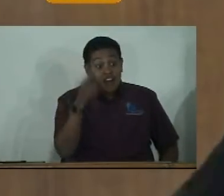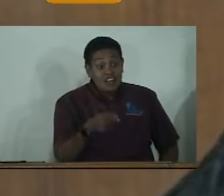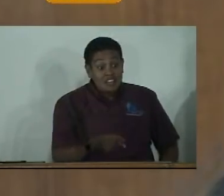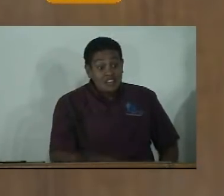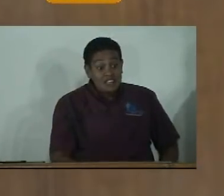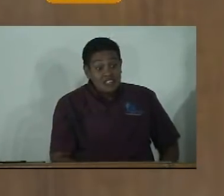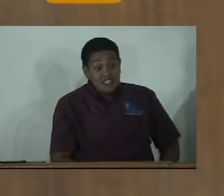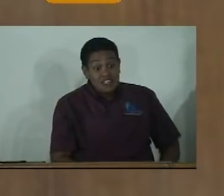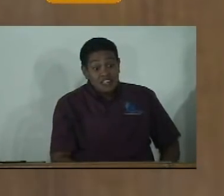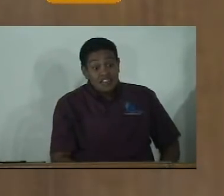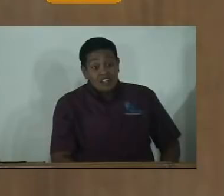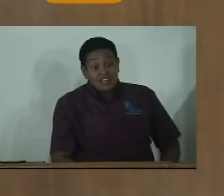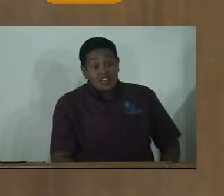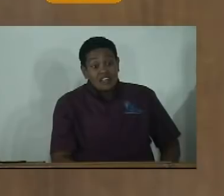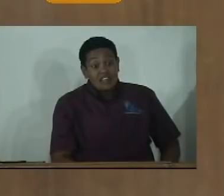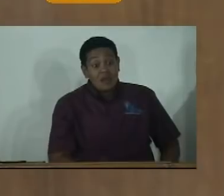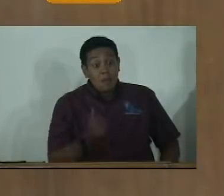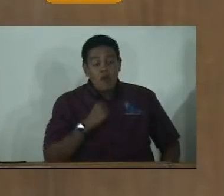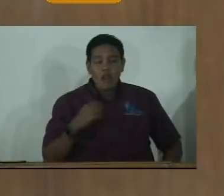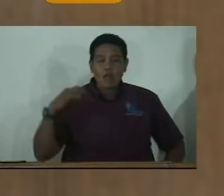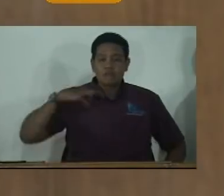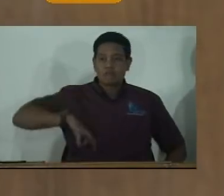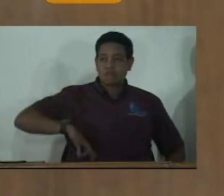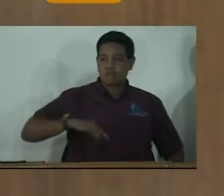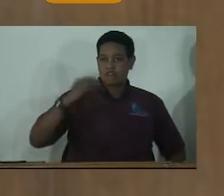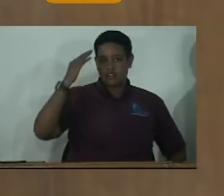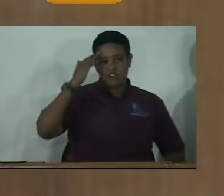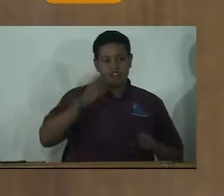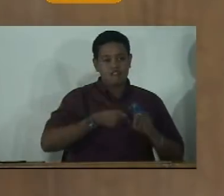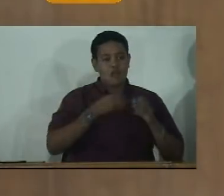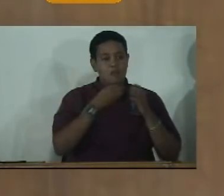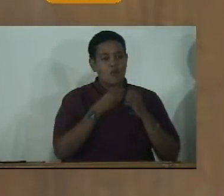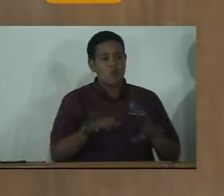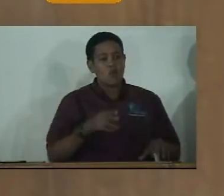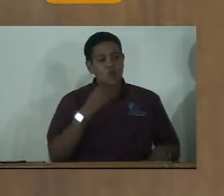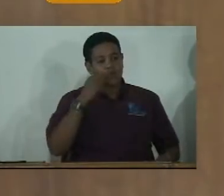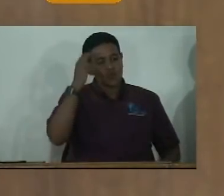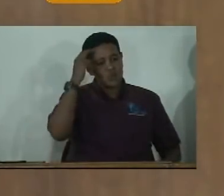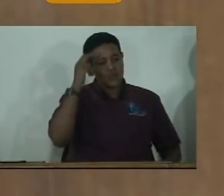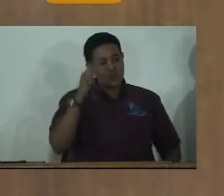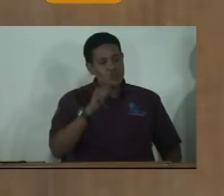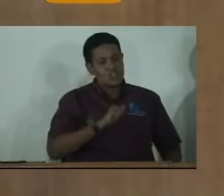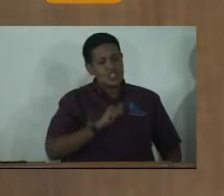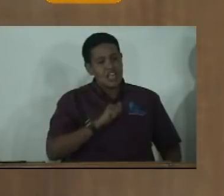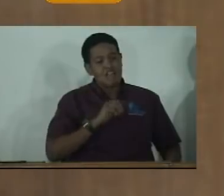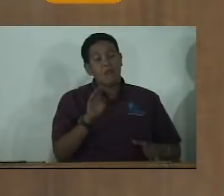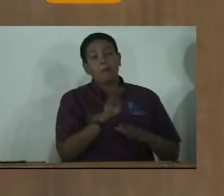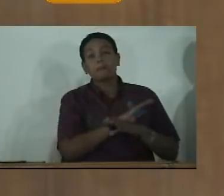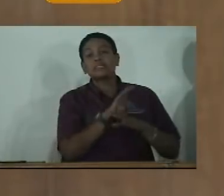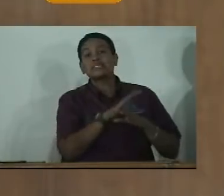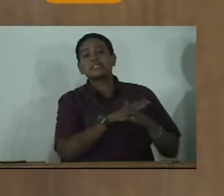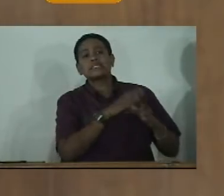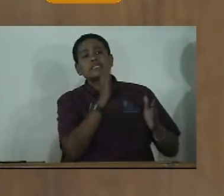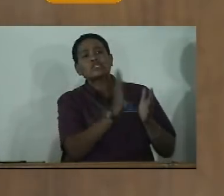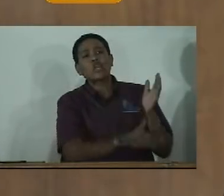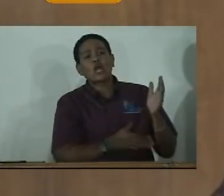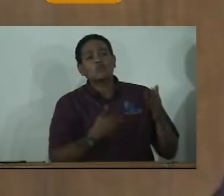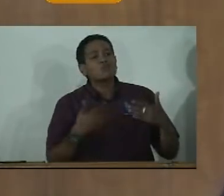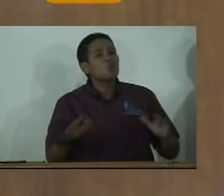But gain knowledge from losing. But hopefully, me not out of business by the time me learn.